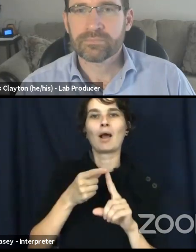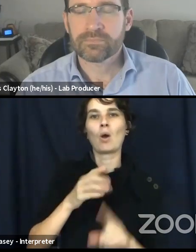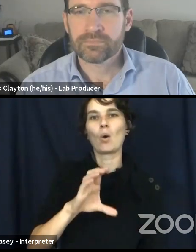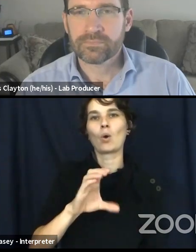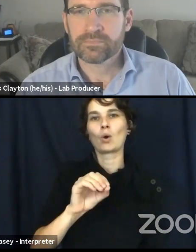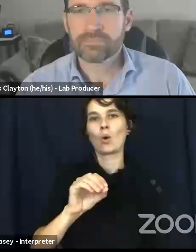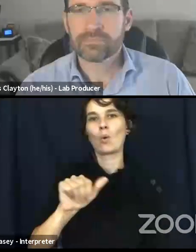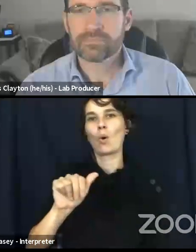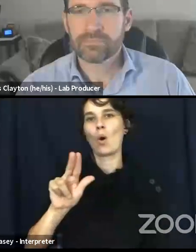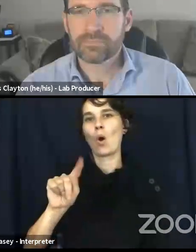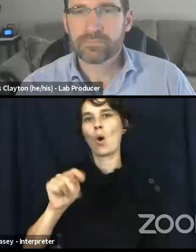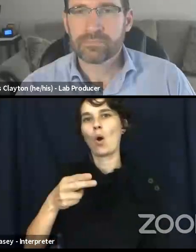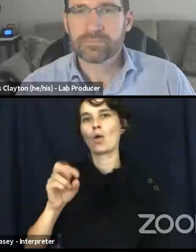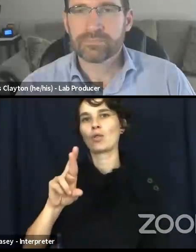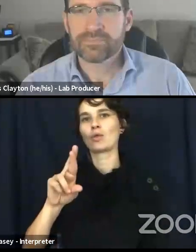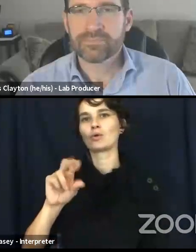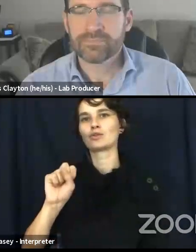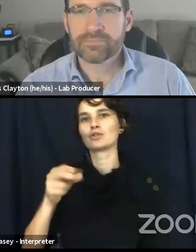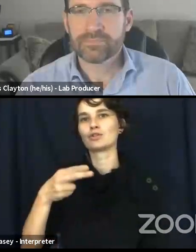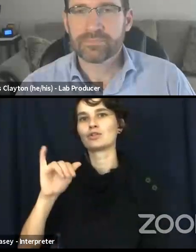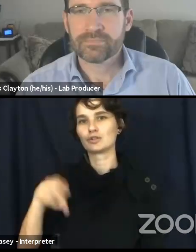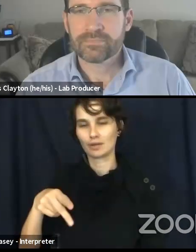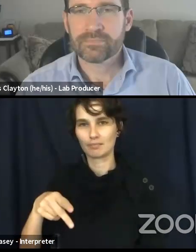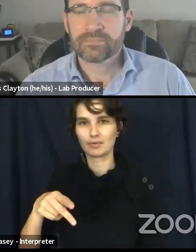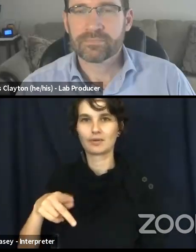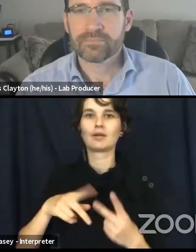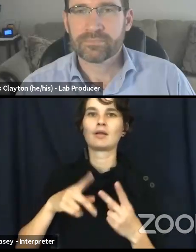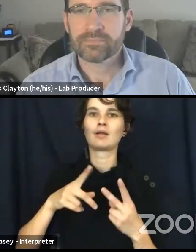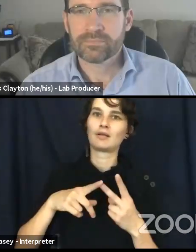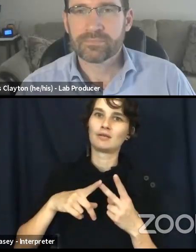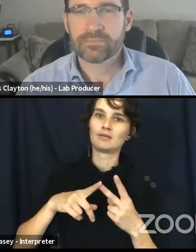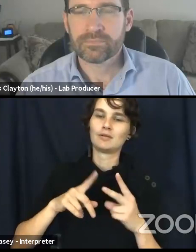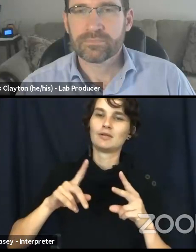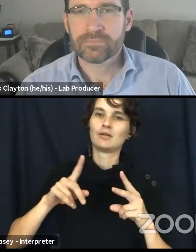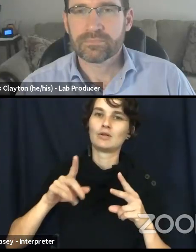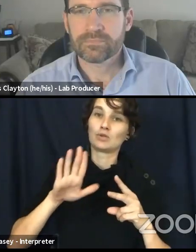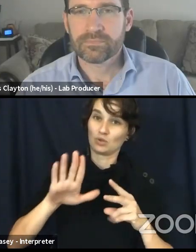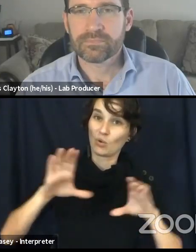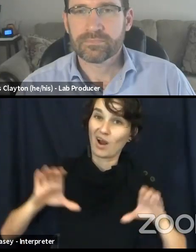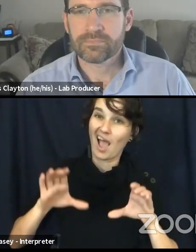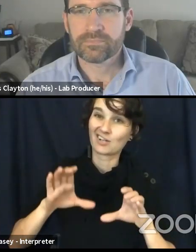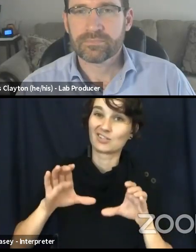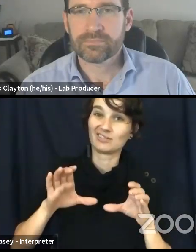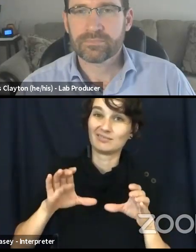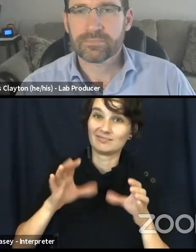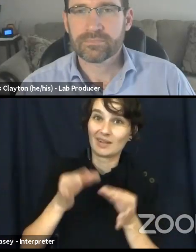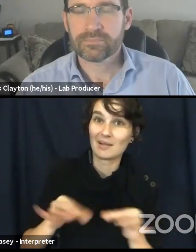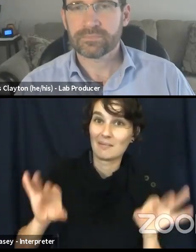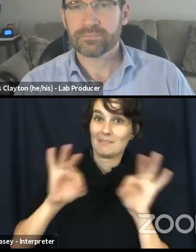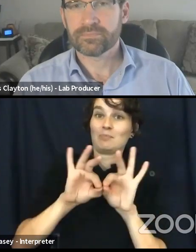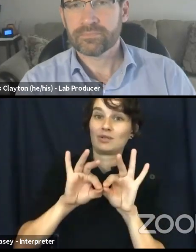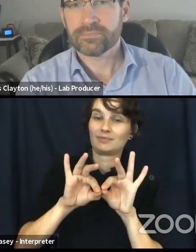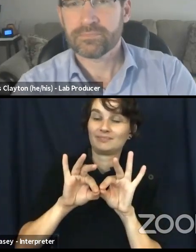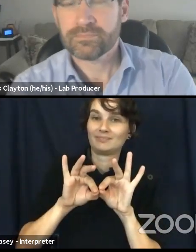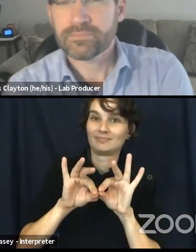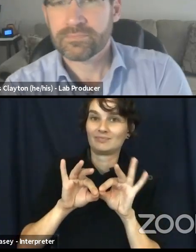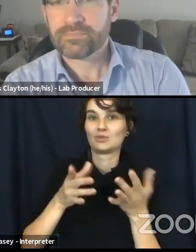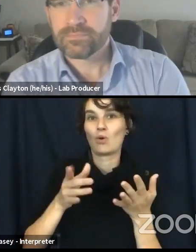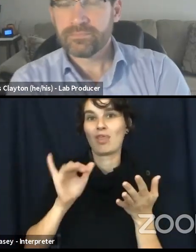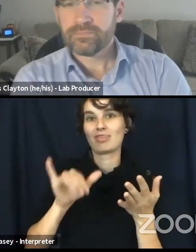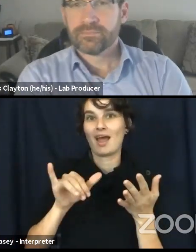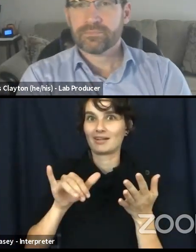exchanges, where your action matters to each other, I think that to me is a key way into liveness.